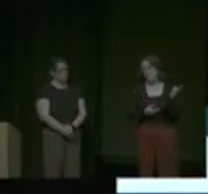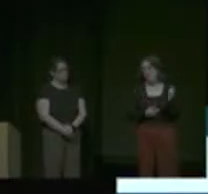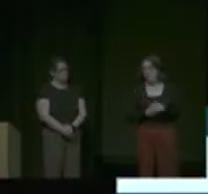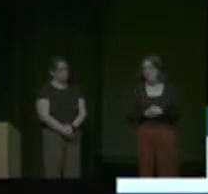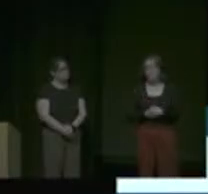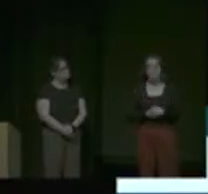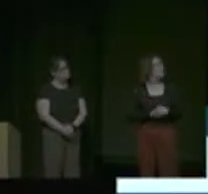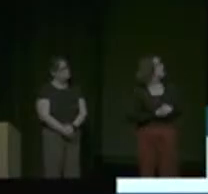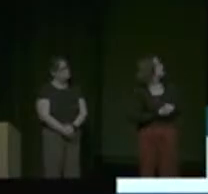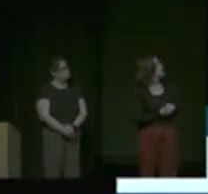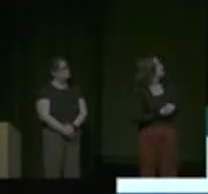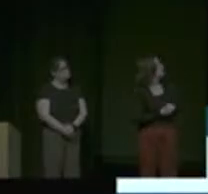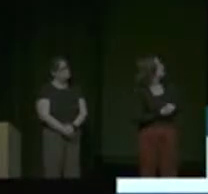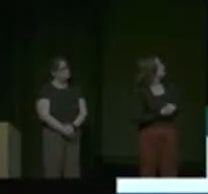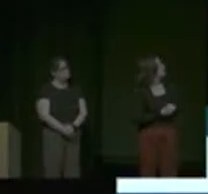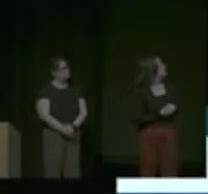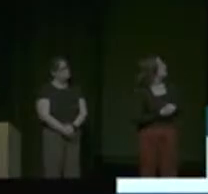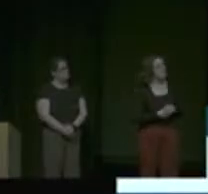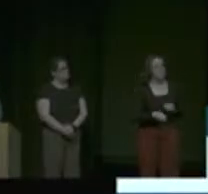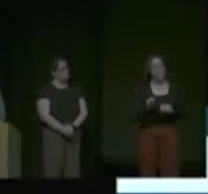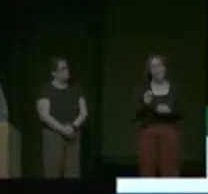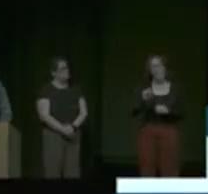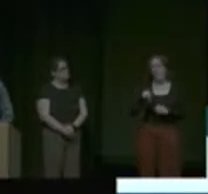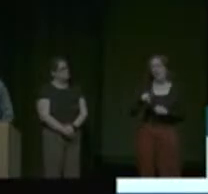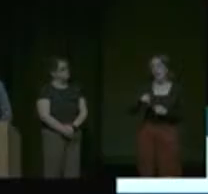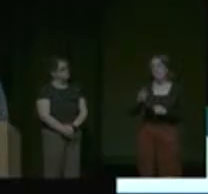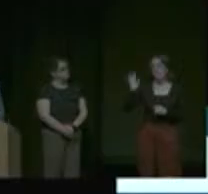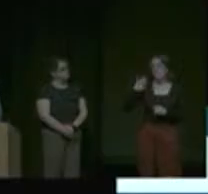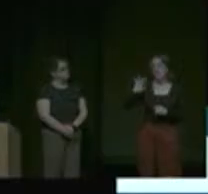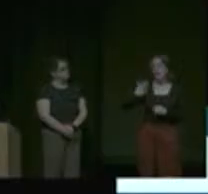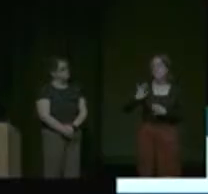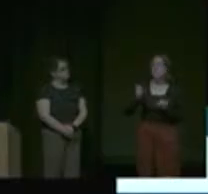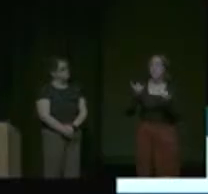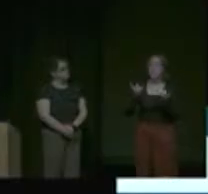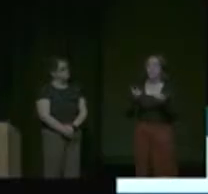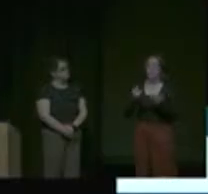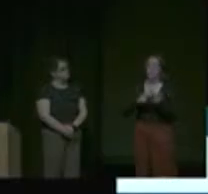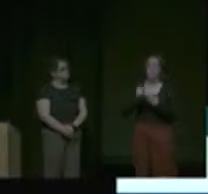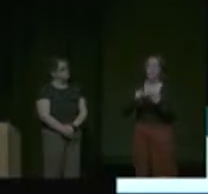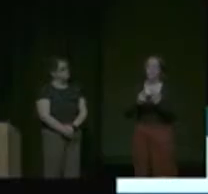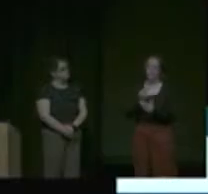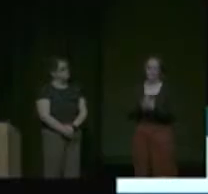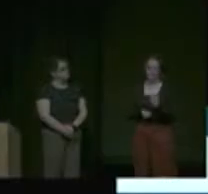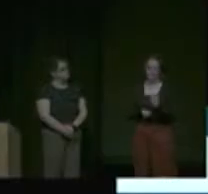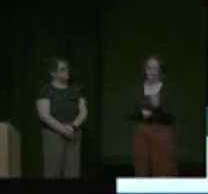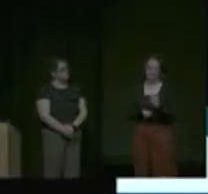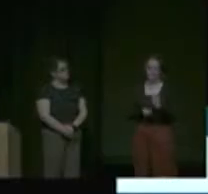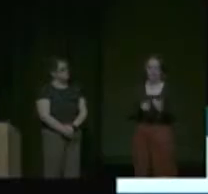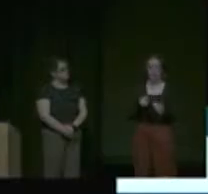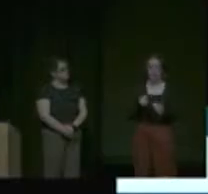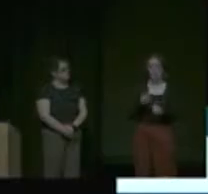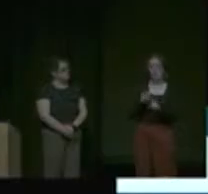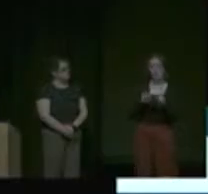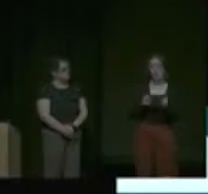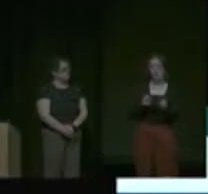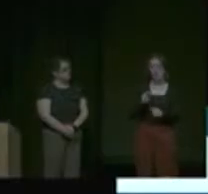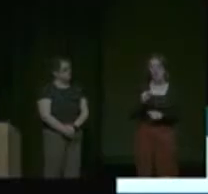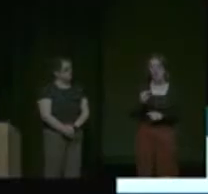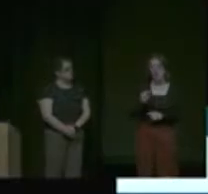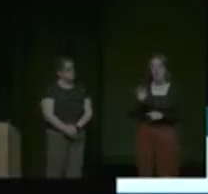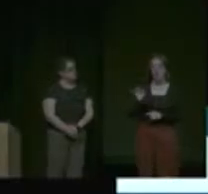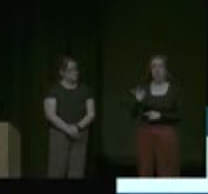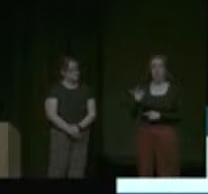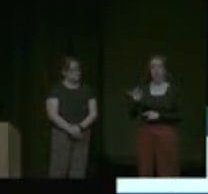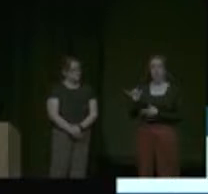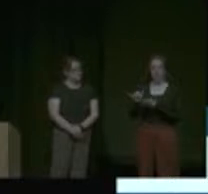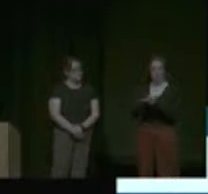Here's a map of our current and past projects. So like I said, we're out of Niagara Falls, New York. We have our headquarters